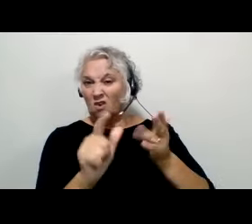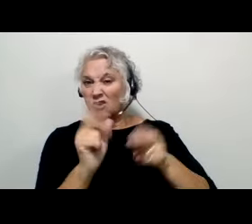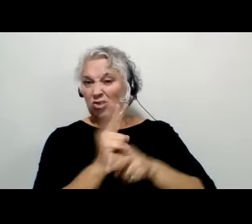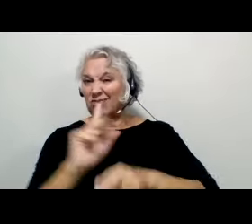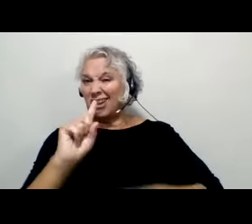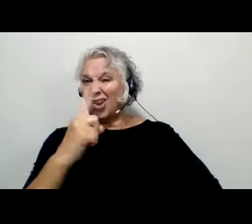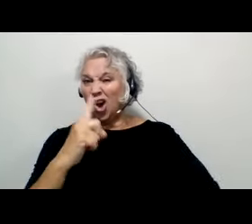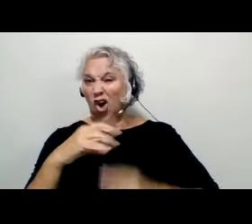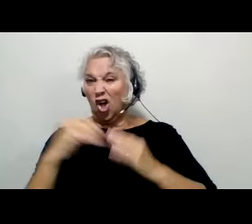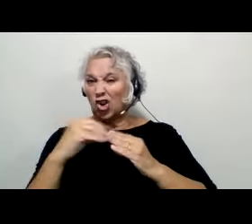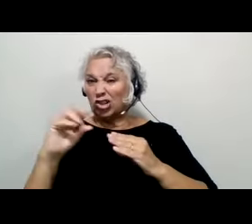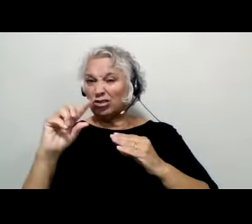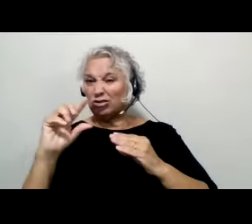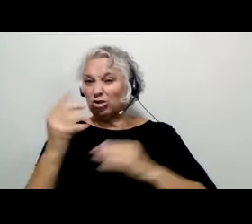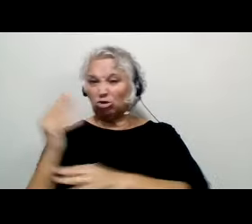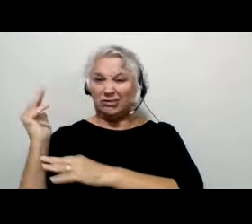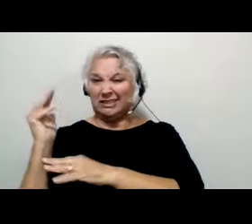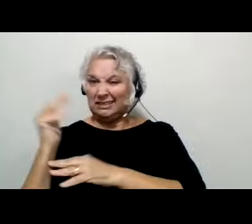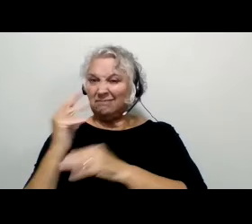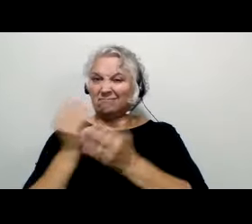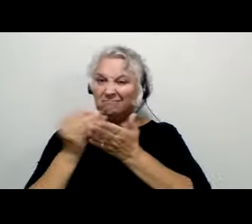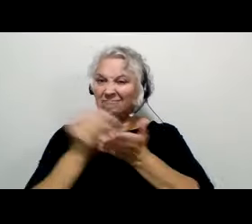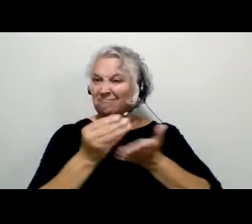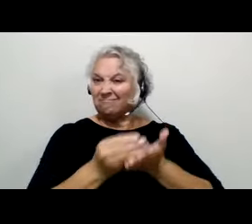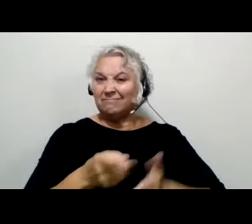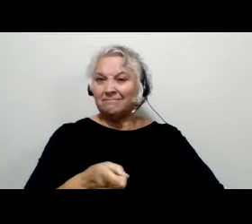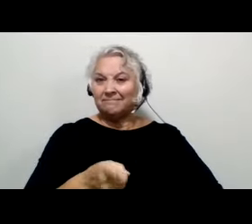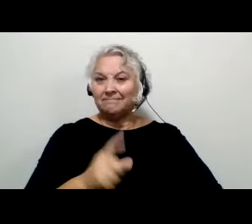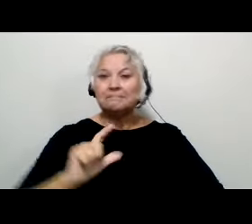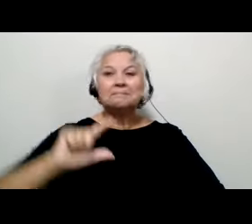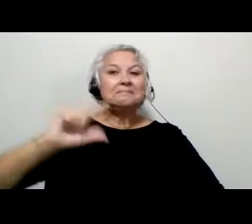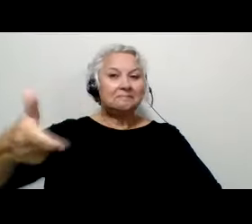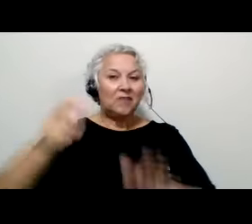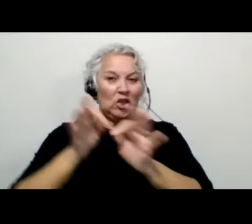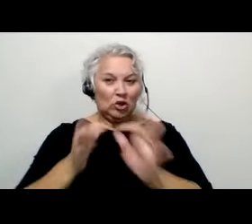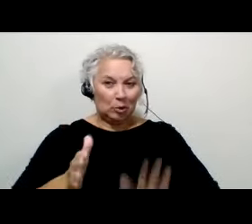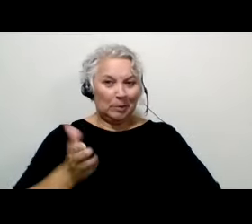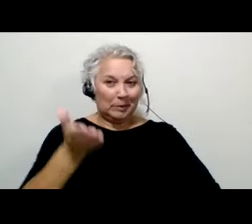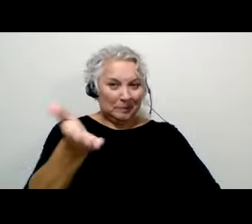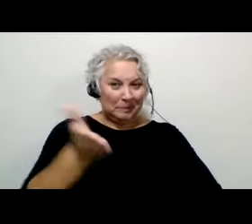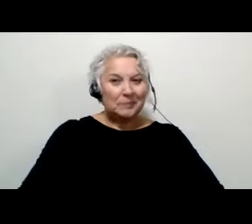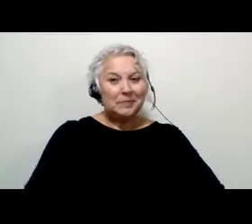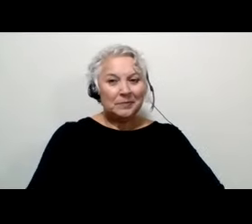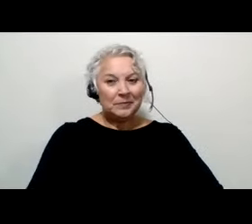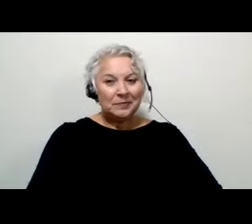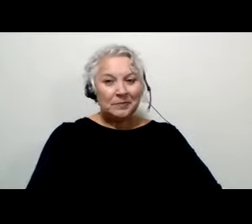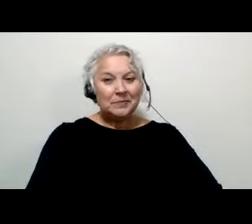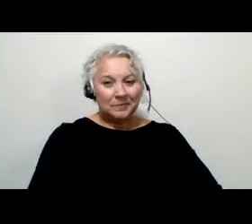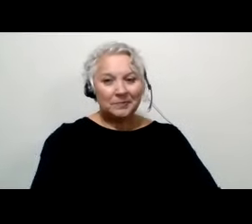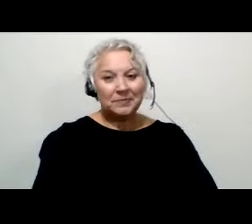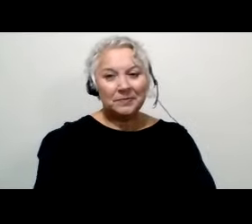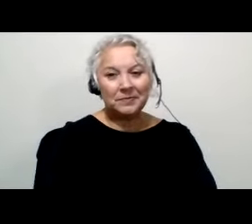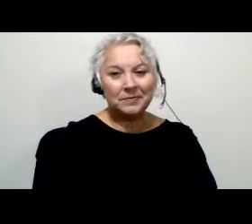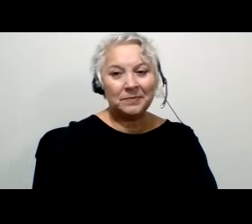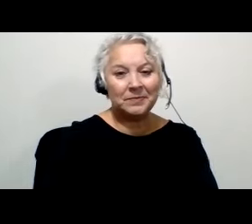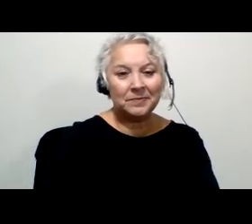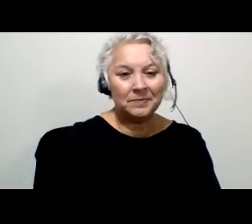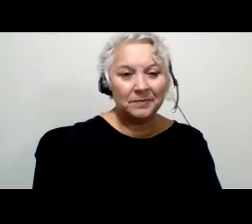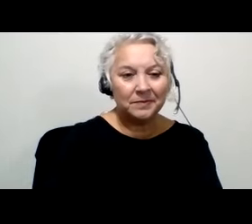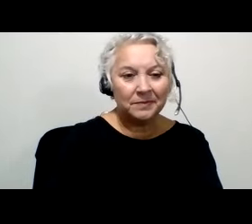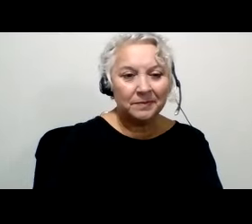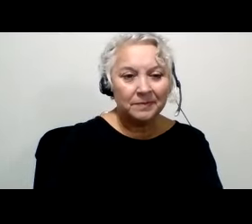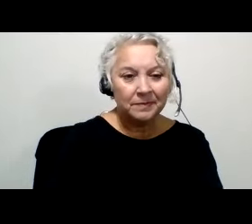Tree to get your supplies. My task boxes that I've made range from very simple,